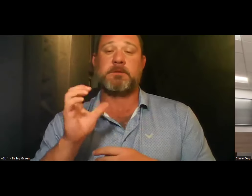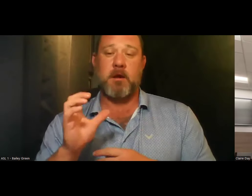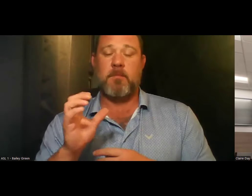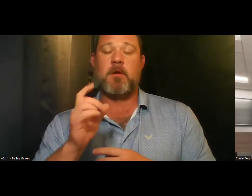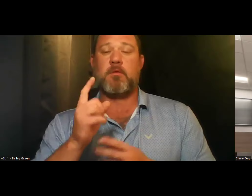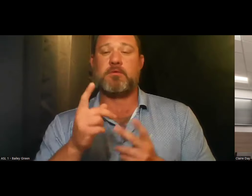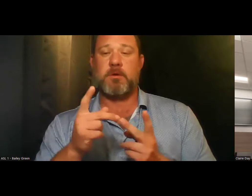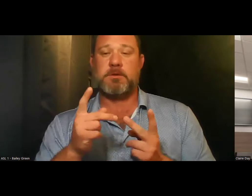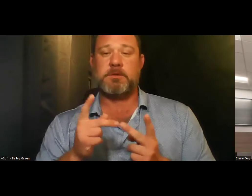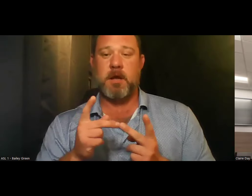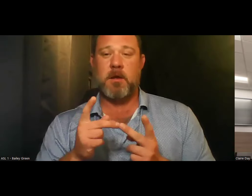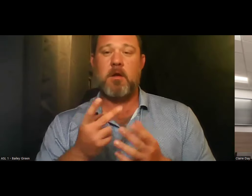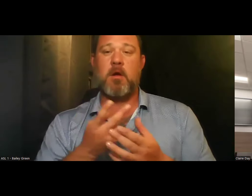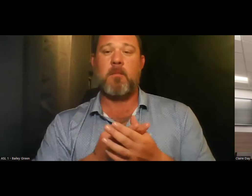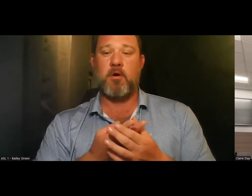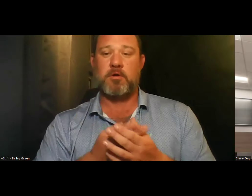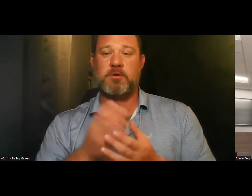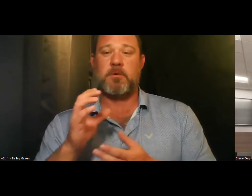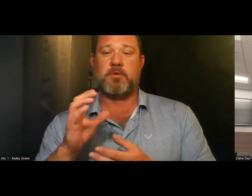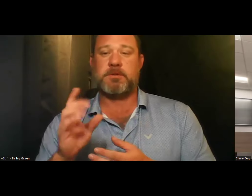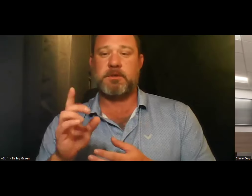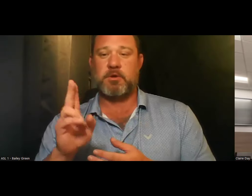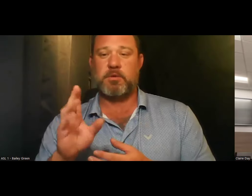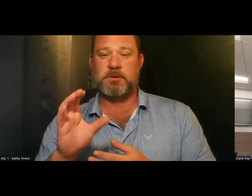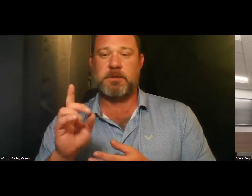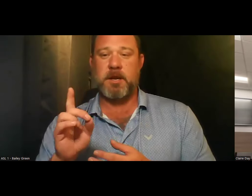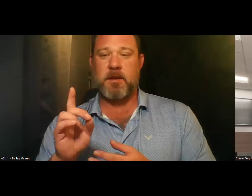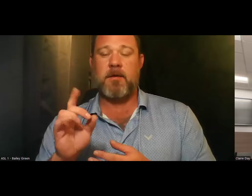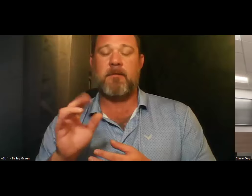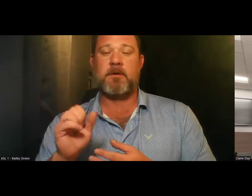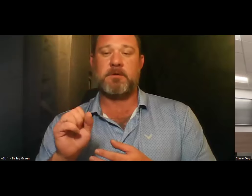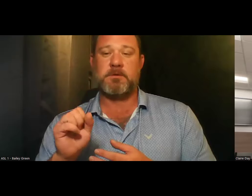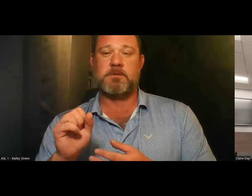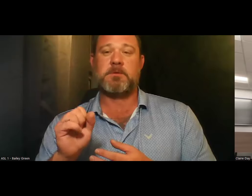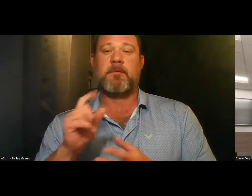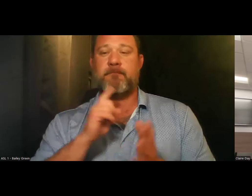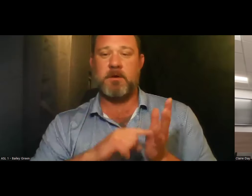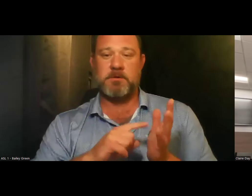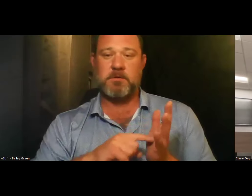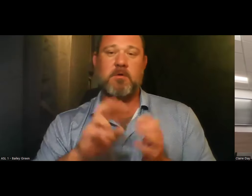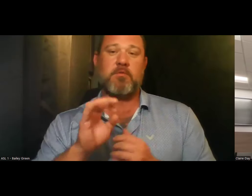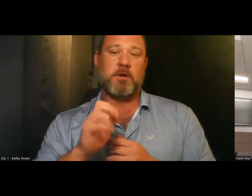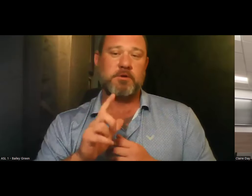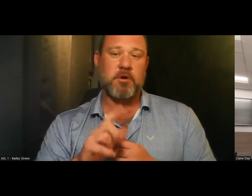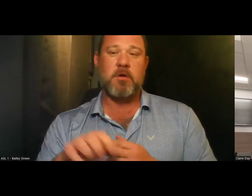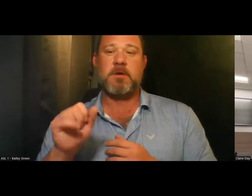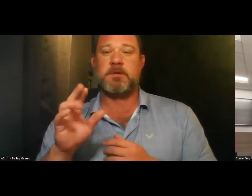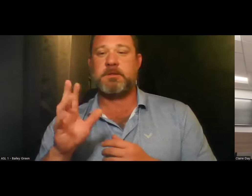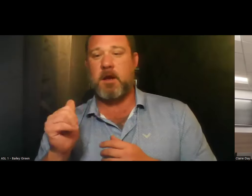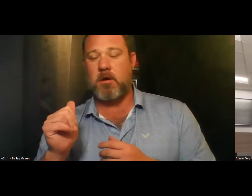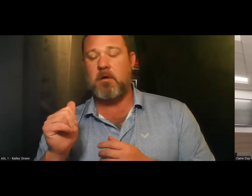5 sites, working in partnership with UC Davis under the direction of our principal investigators, Dr. Rachel Whitmer and Dr. Sarah